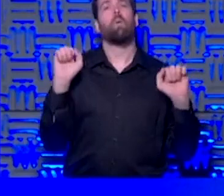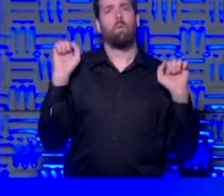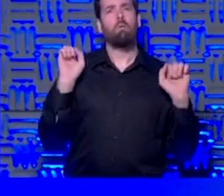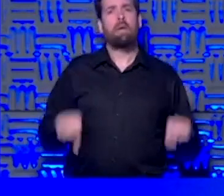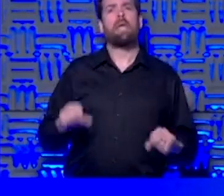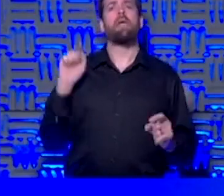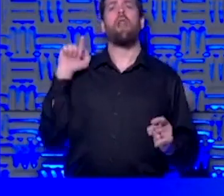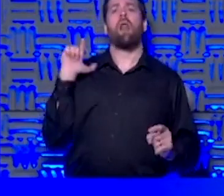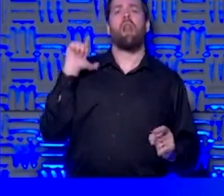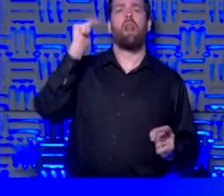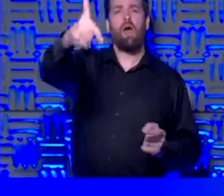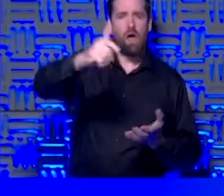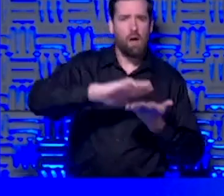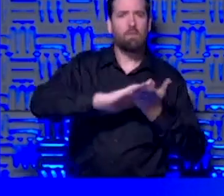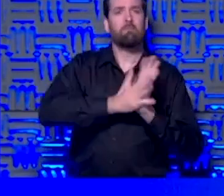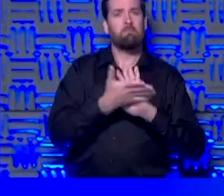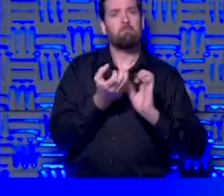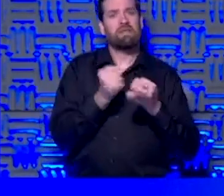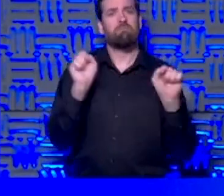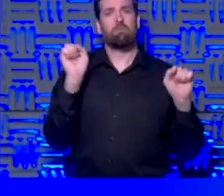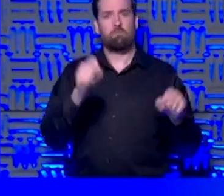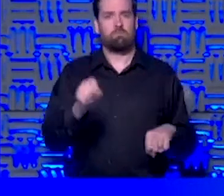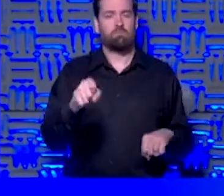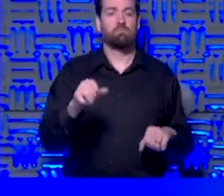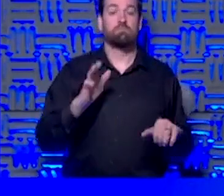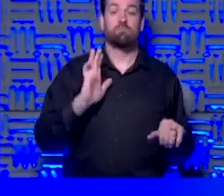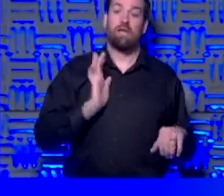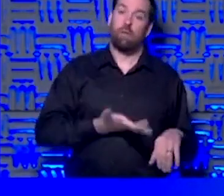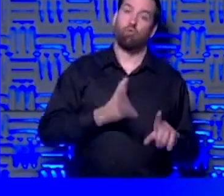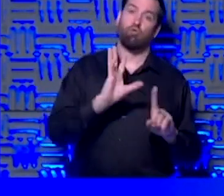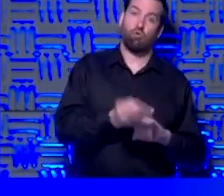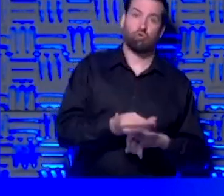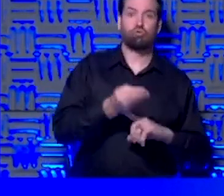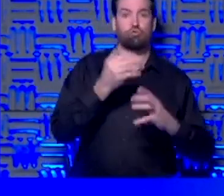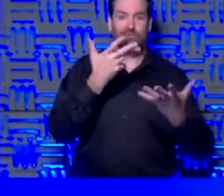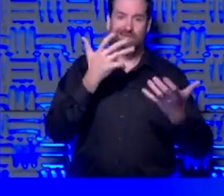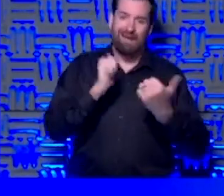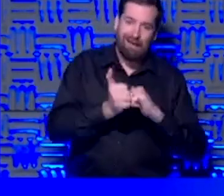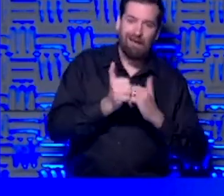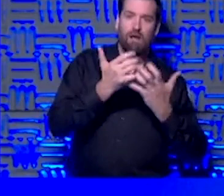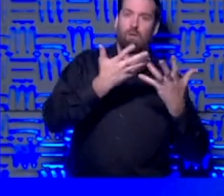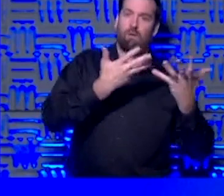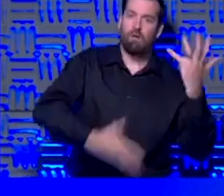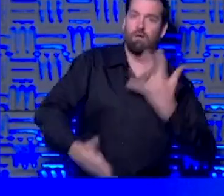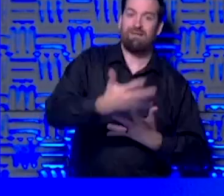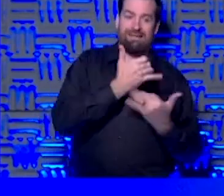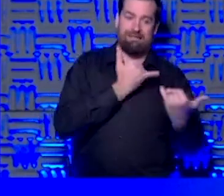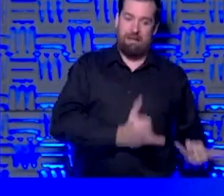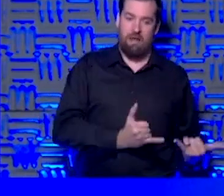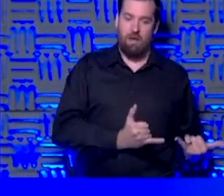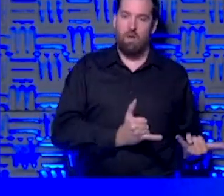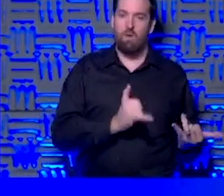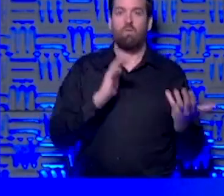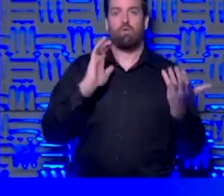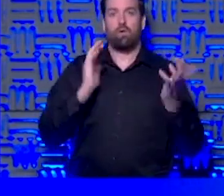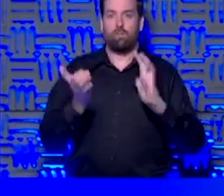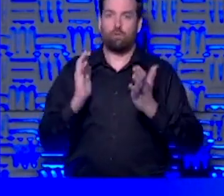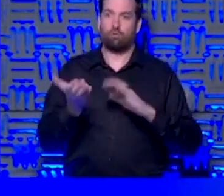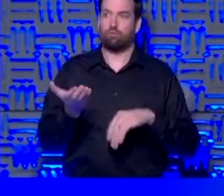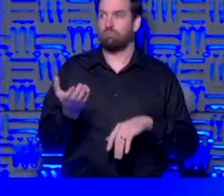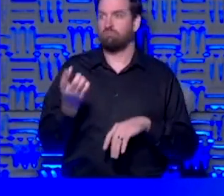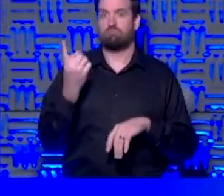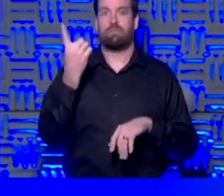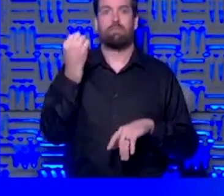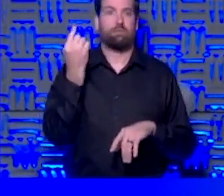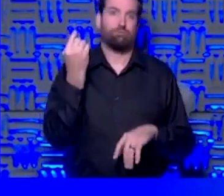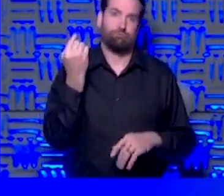safe period if people, again, as we start changing our culture in the way we interact now as compared to, last year